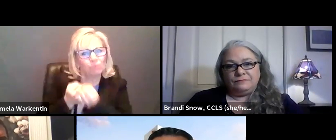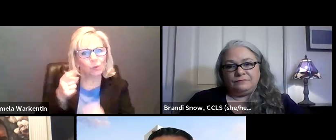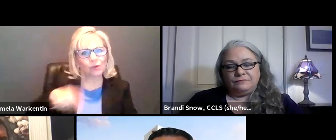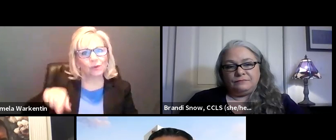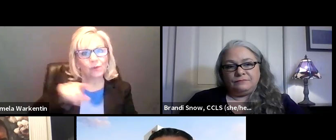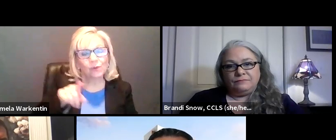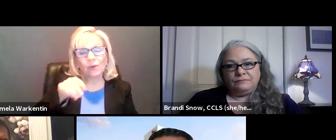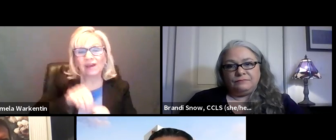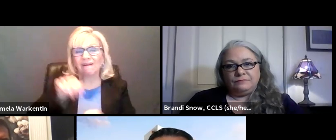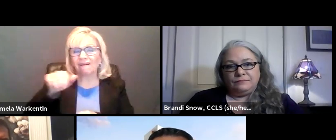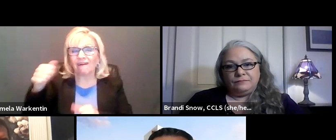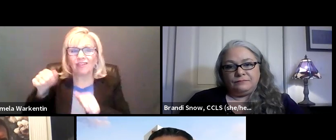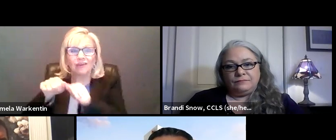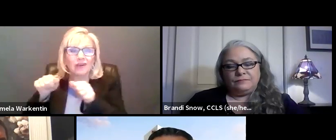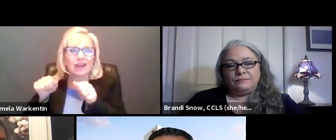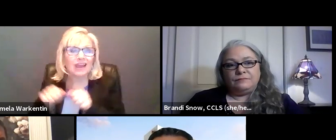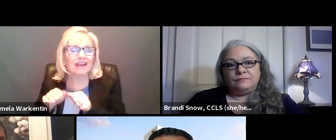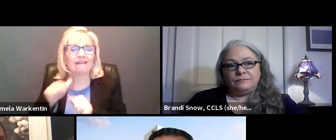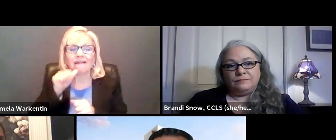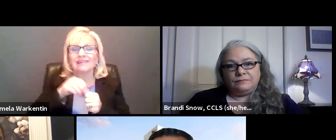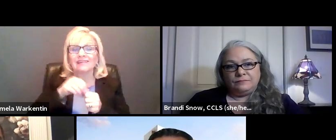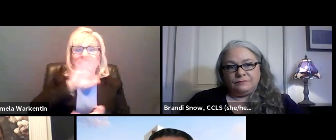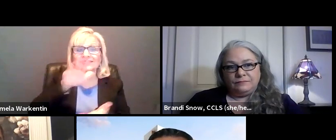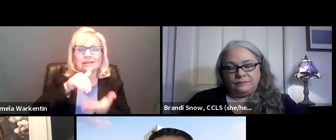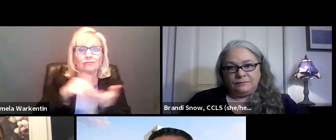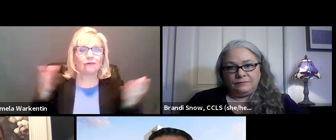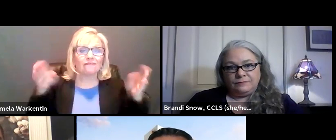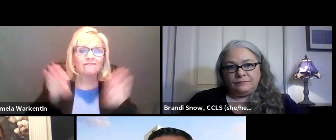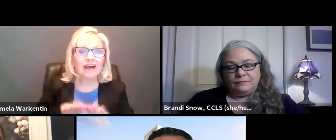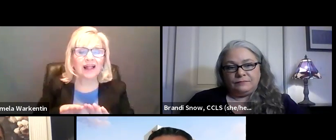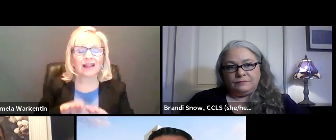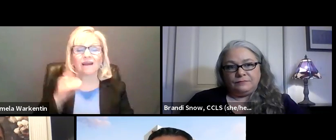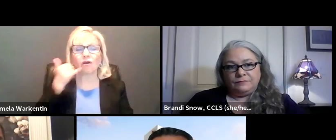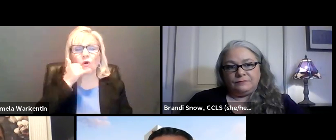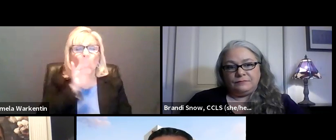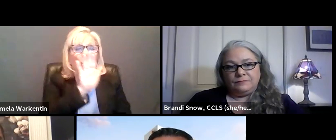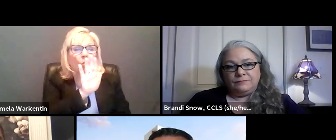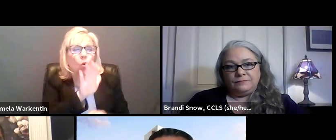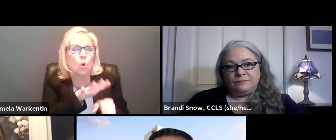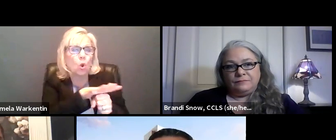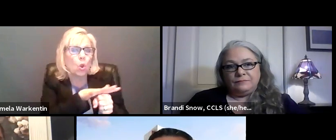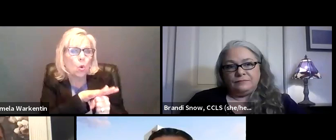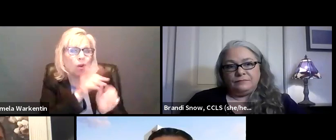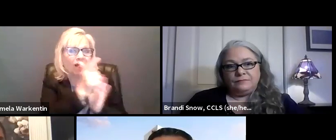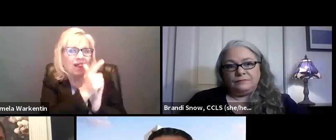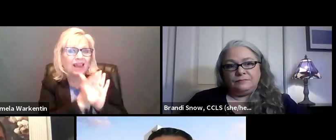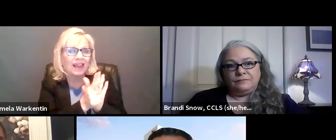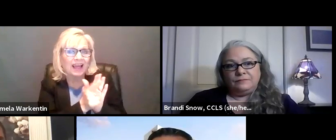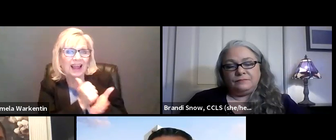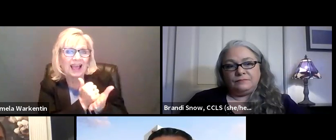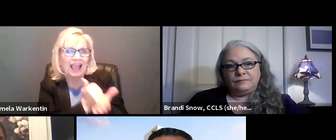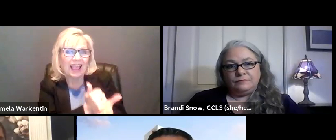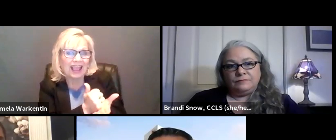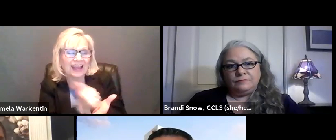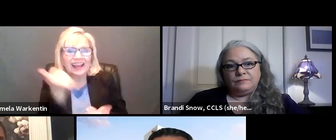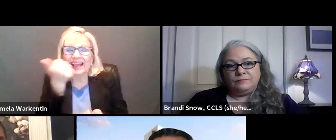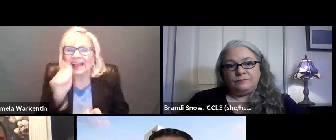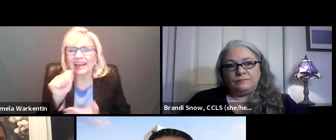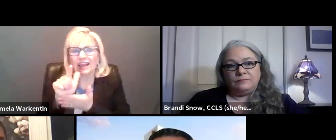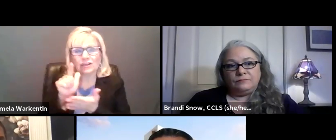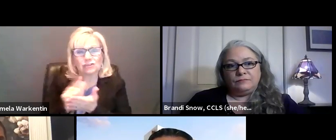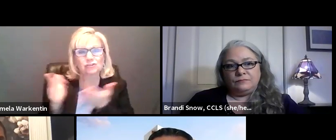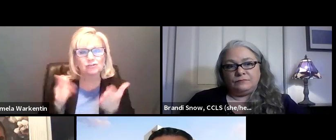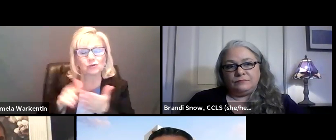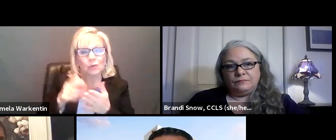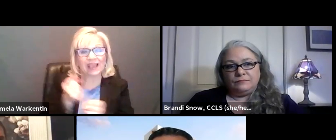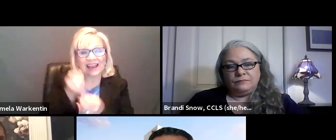another area, not in Central Valley, call your local legal aid or any attorney service so that you can get information no matter what side